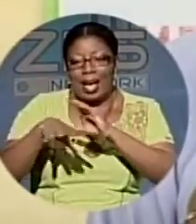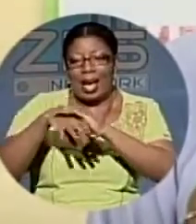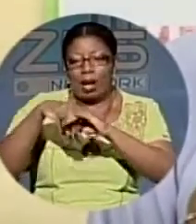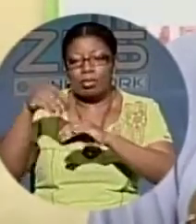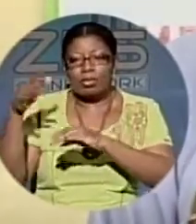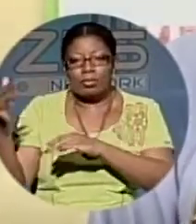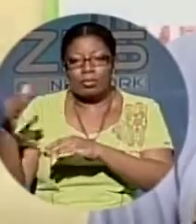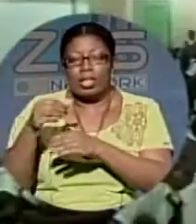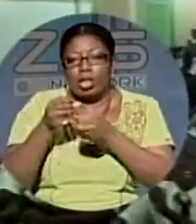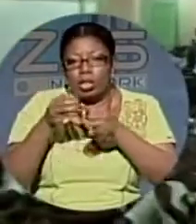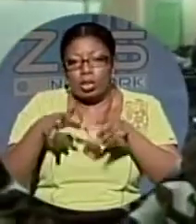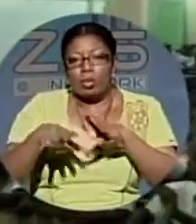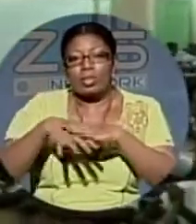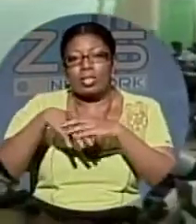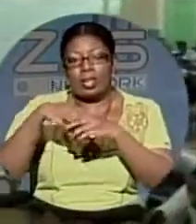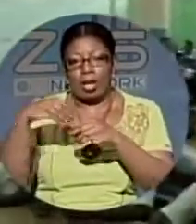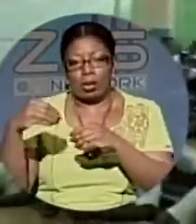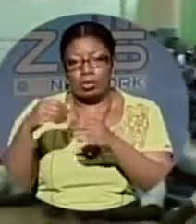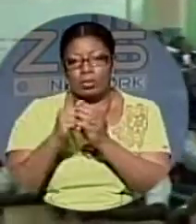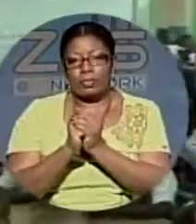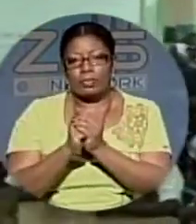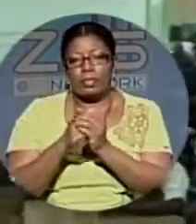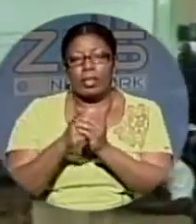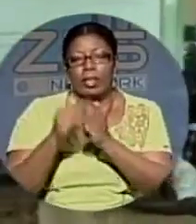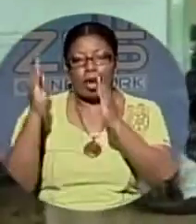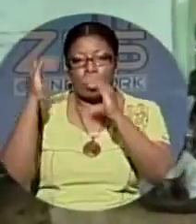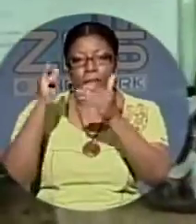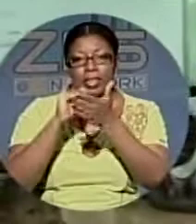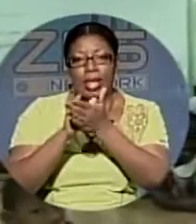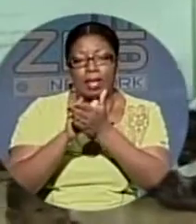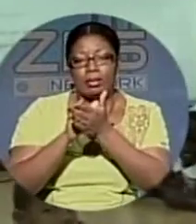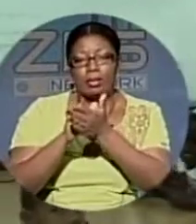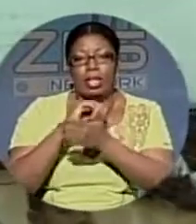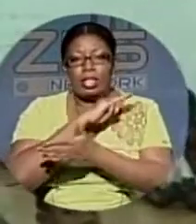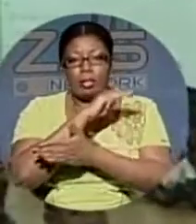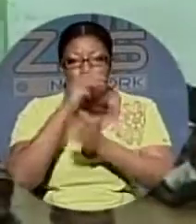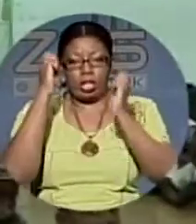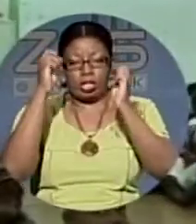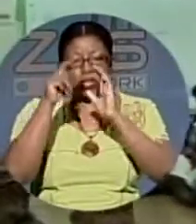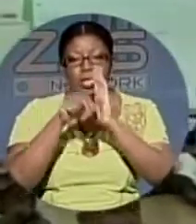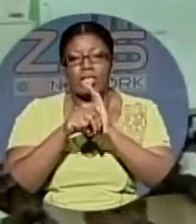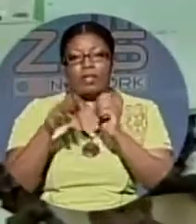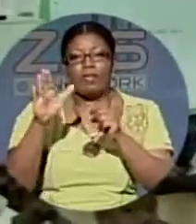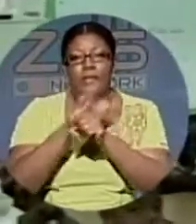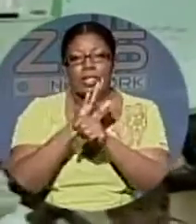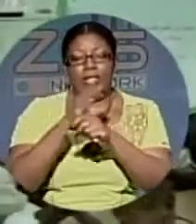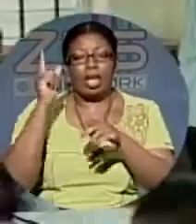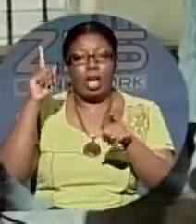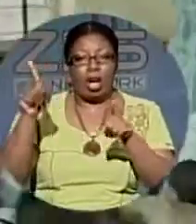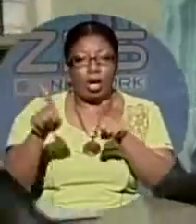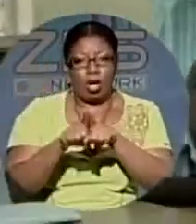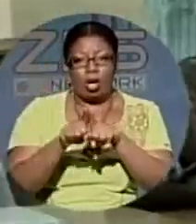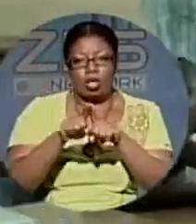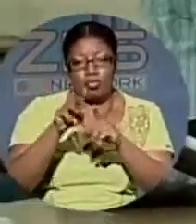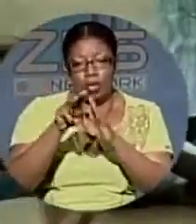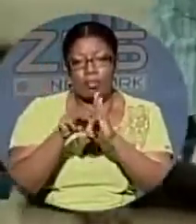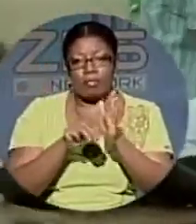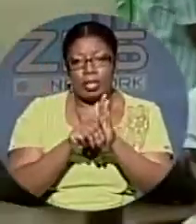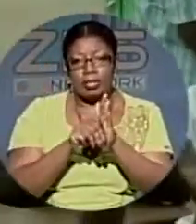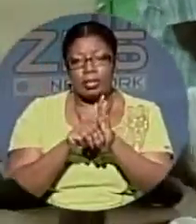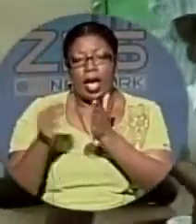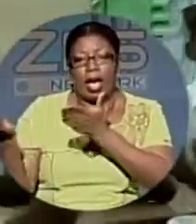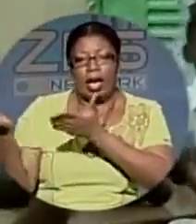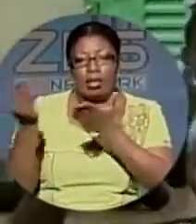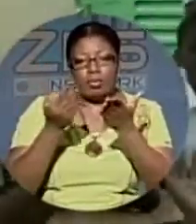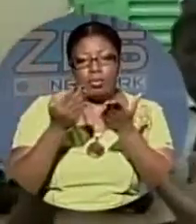going to lose. Burroughs is hoping that the Ministry of Education fulfills its agreement and bring those required number of teachers in